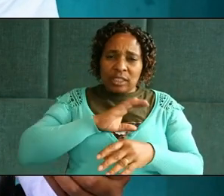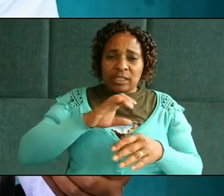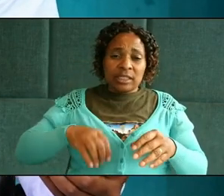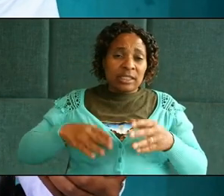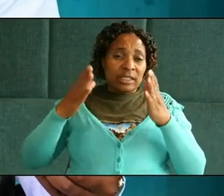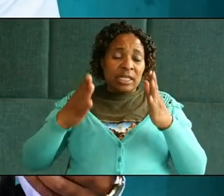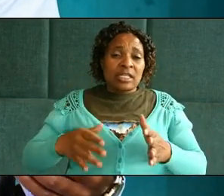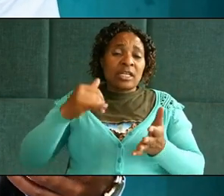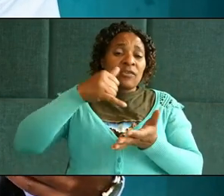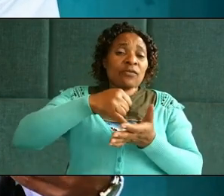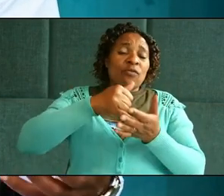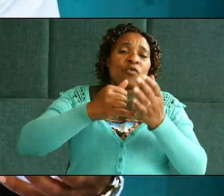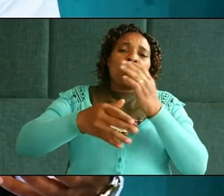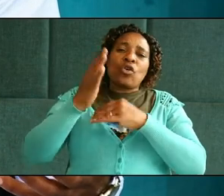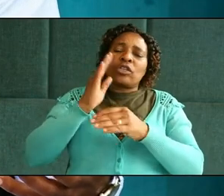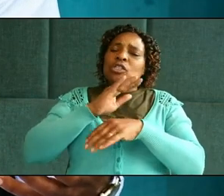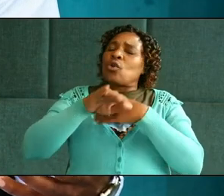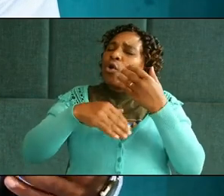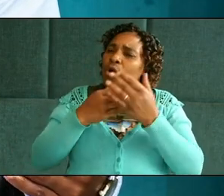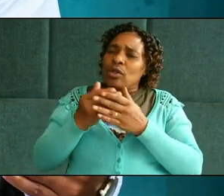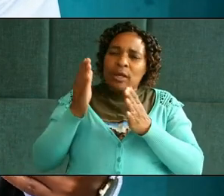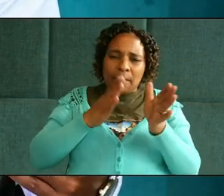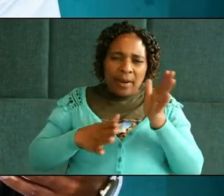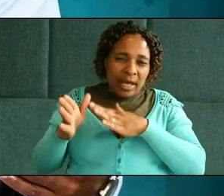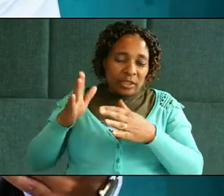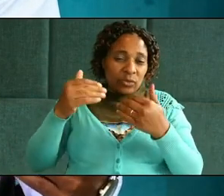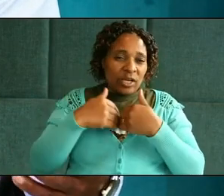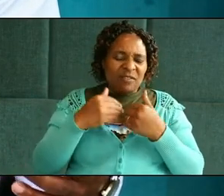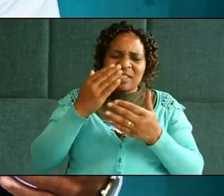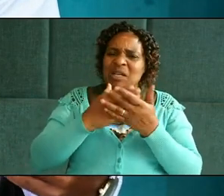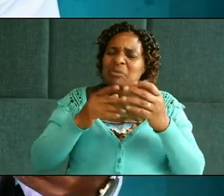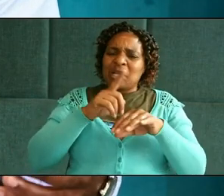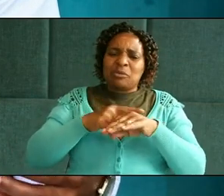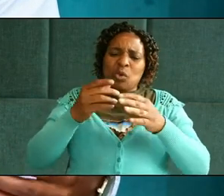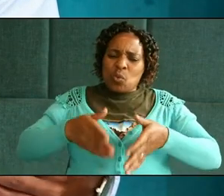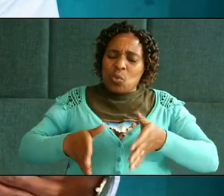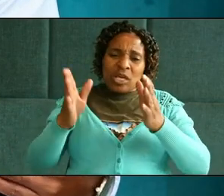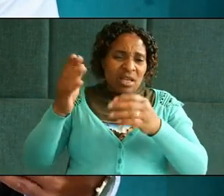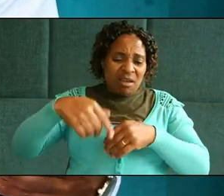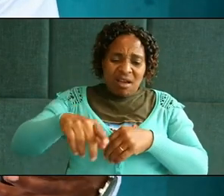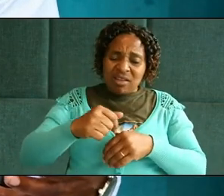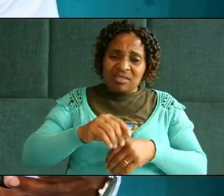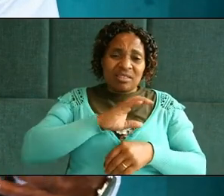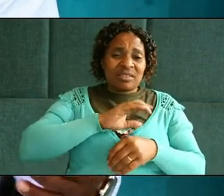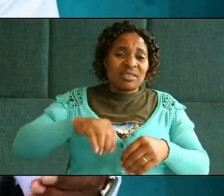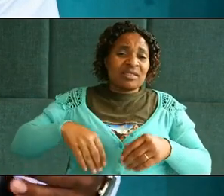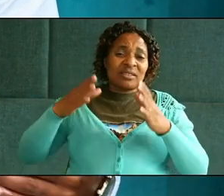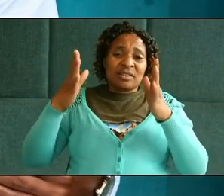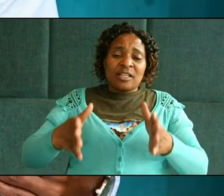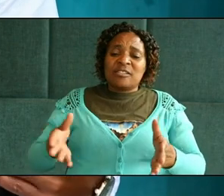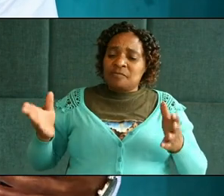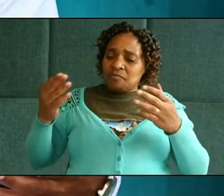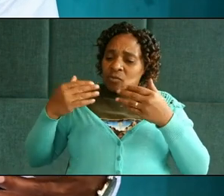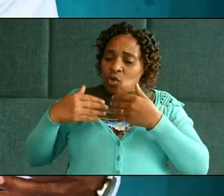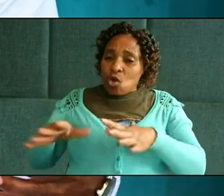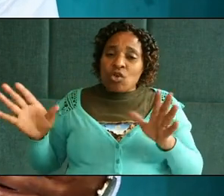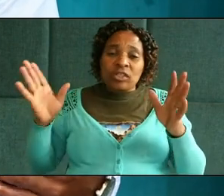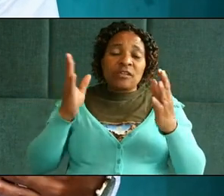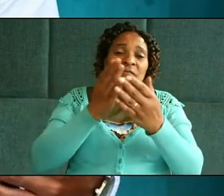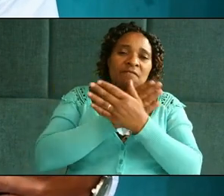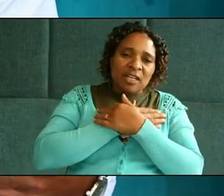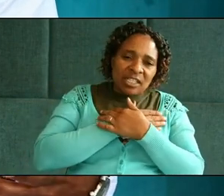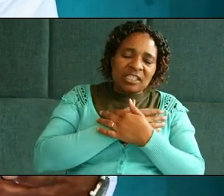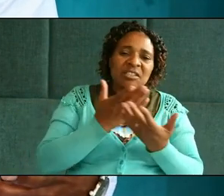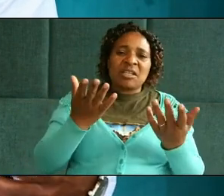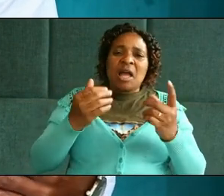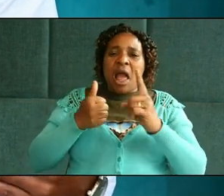to involve God in all the plans that we have. Sometimes along the way, as Christians, we can lose our friends, we can get betrayed.